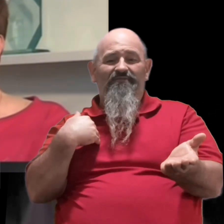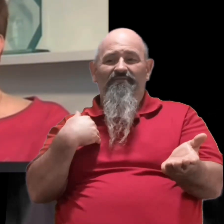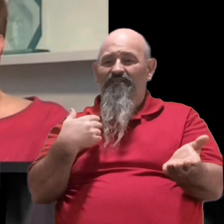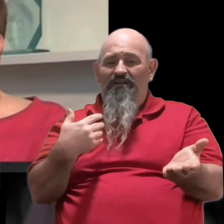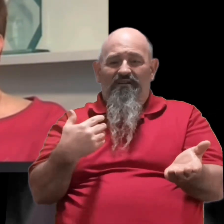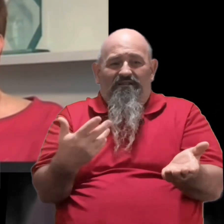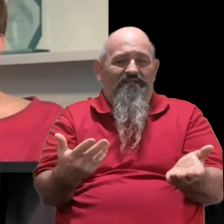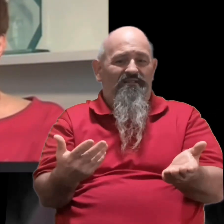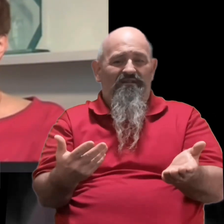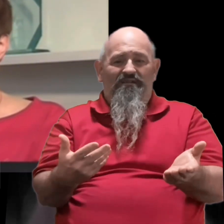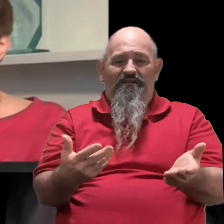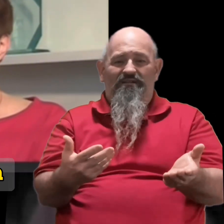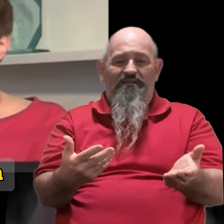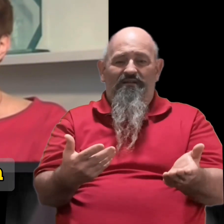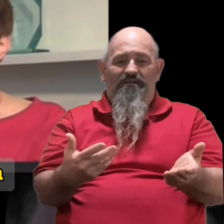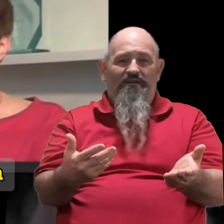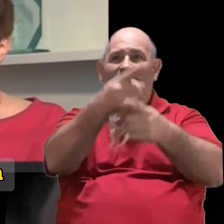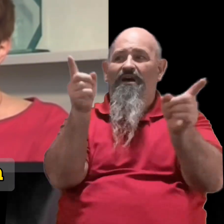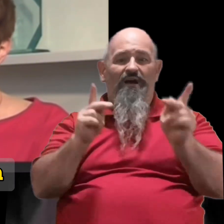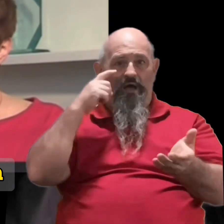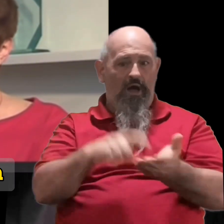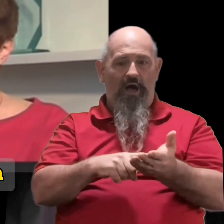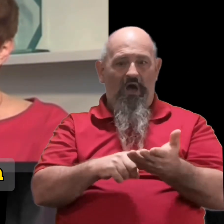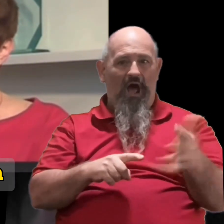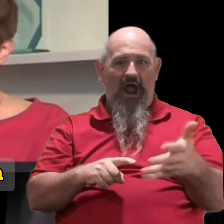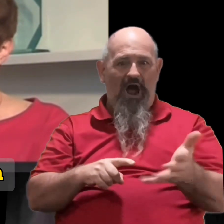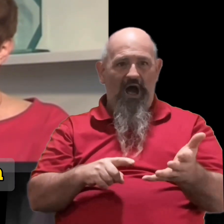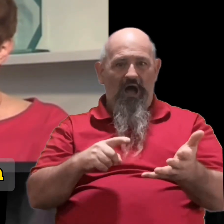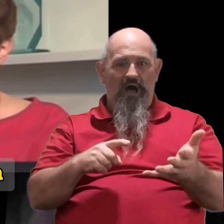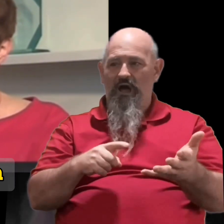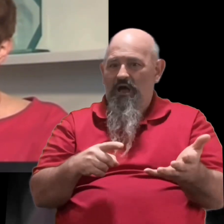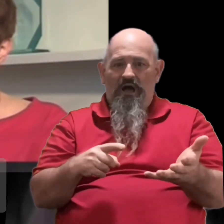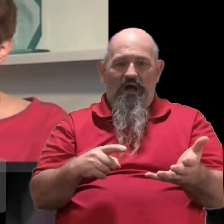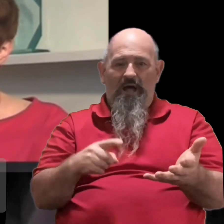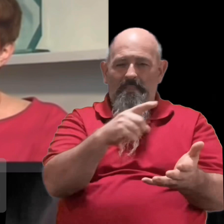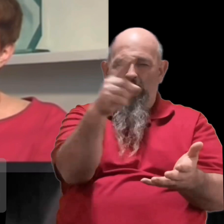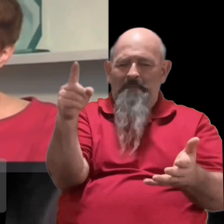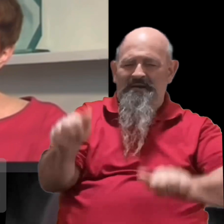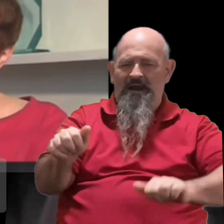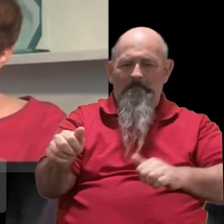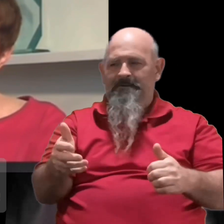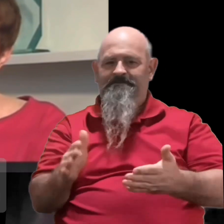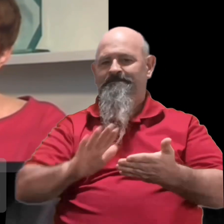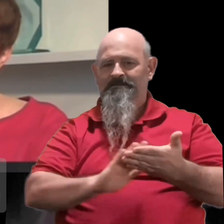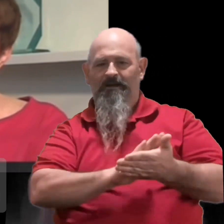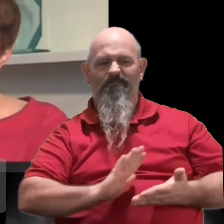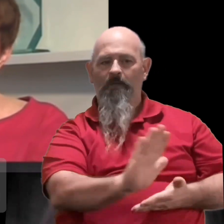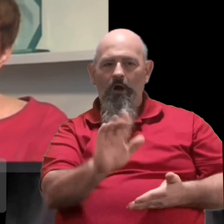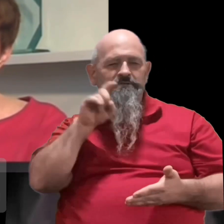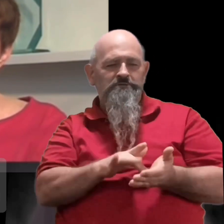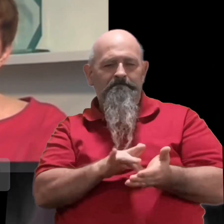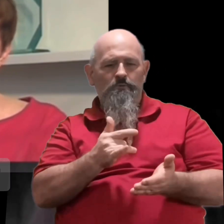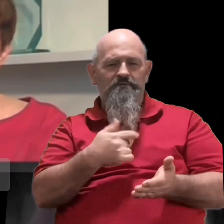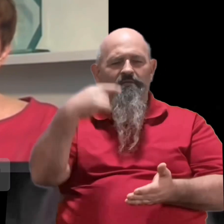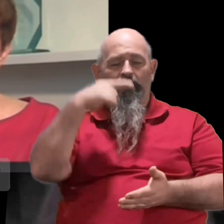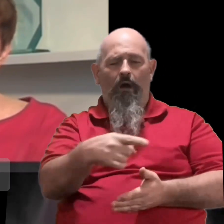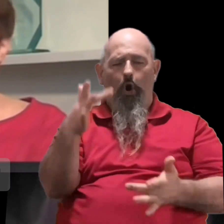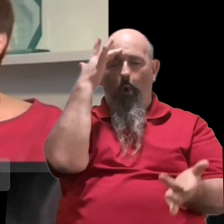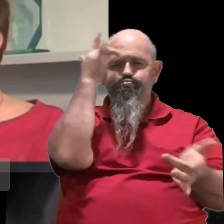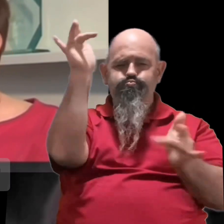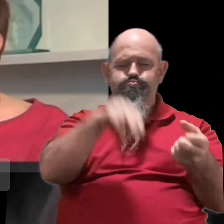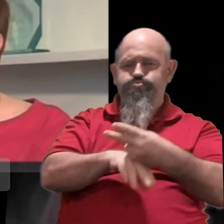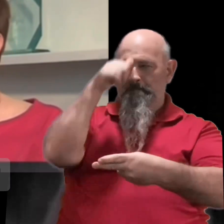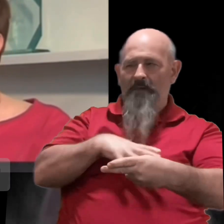female abusers. They haven't been recognized. They've been able to disguise their abuse, I think,